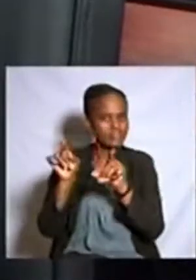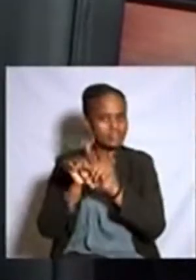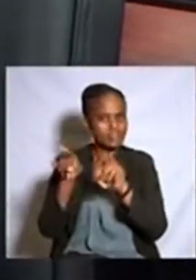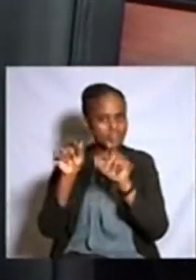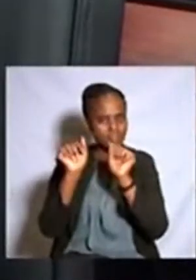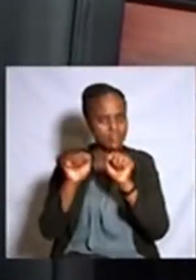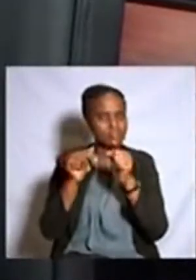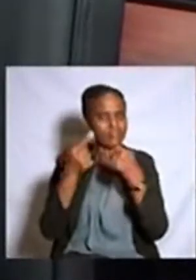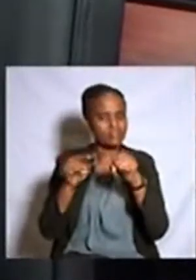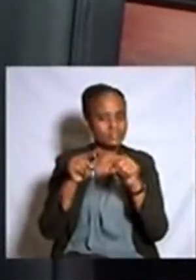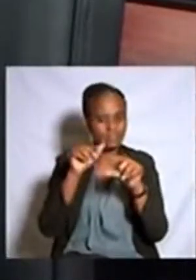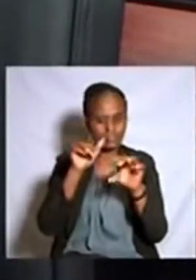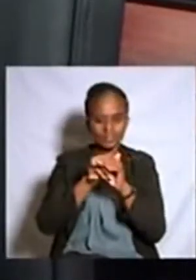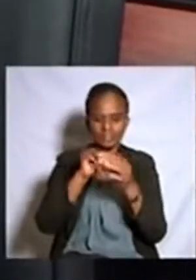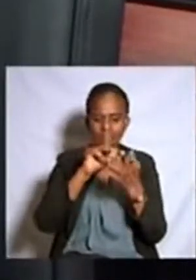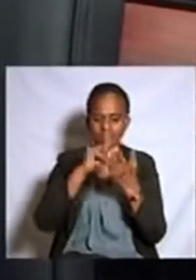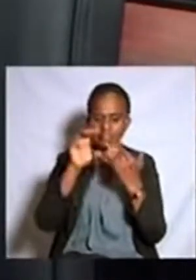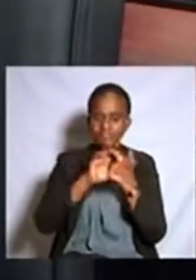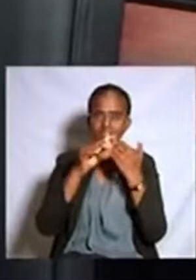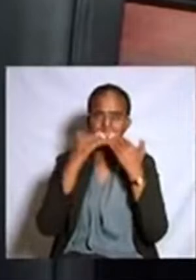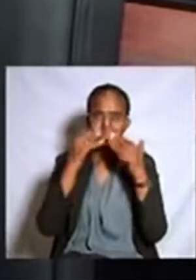by March. Thank you, Chair.